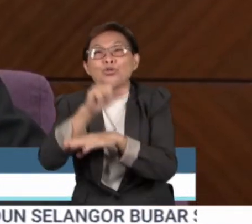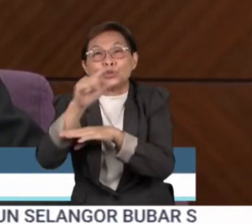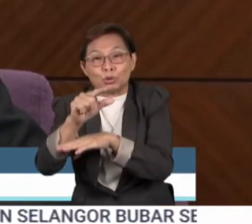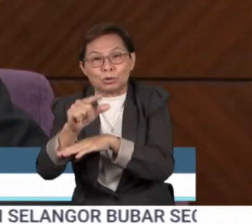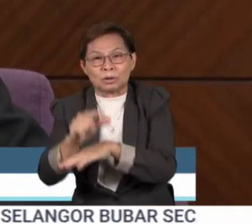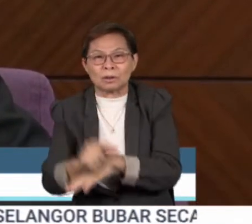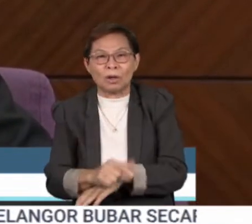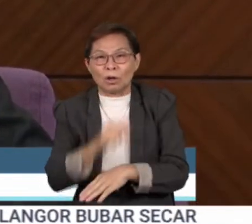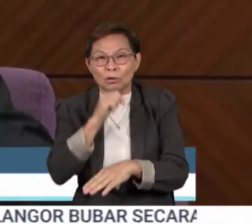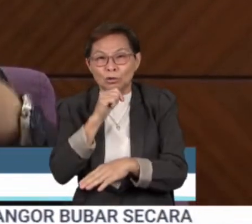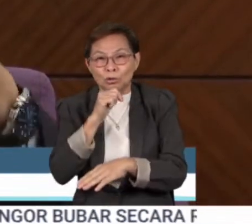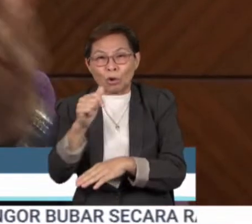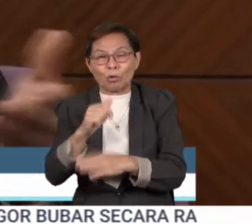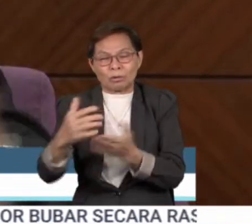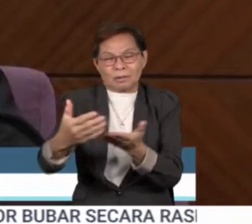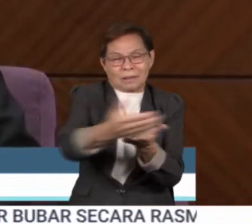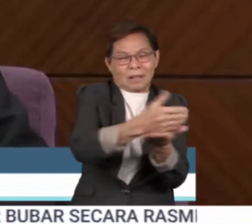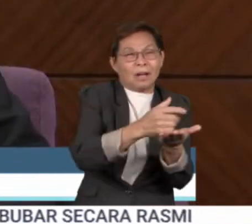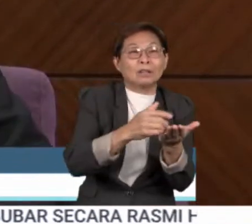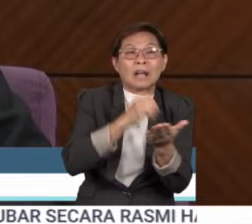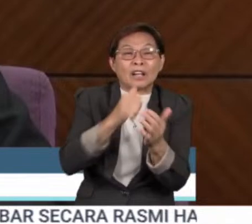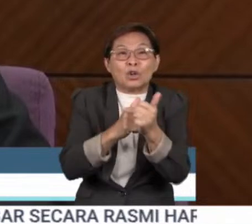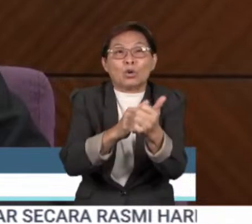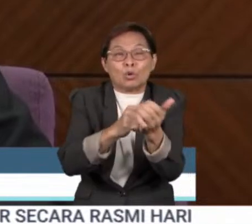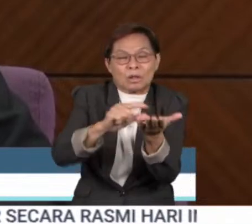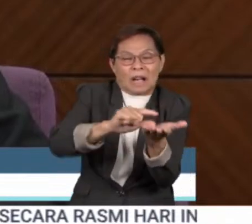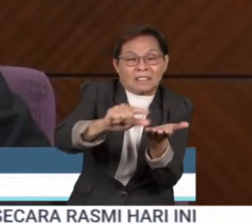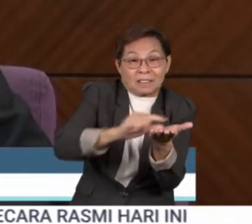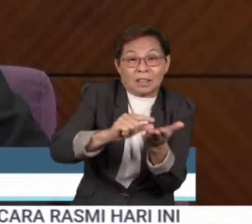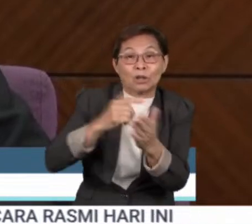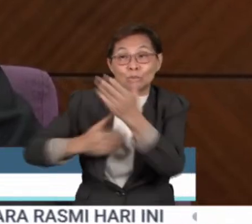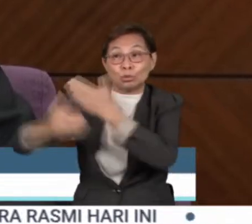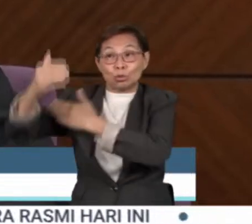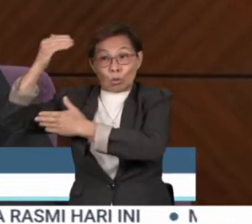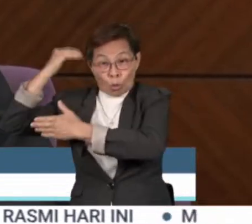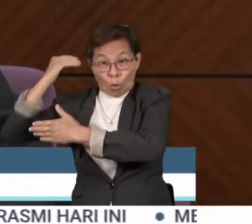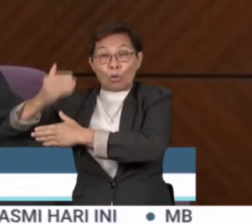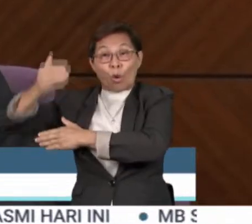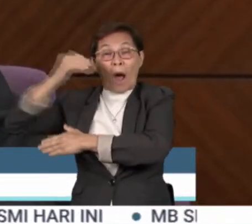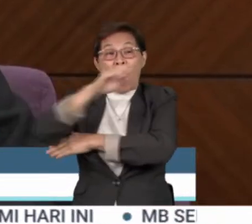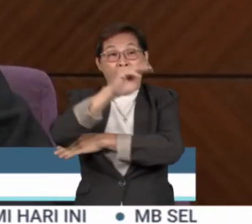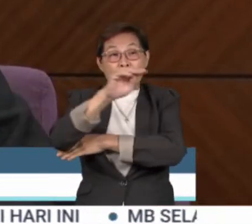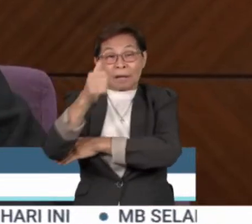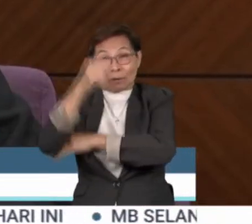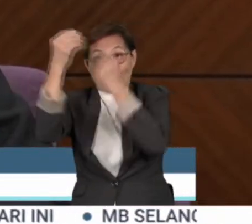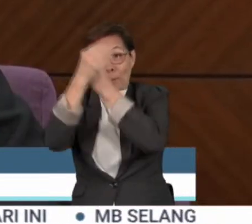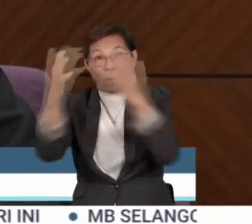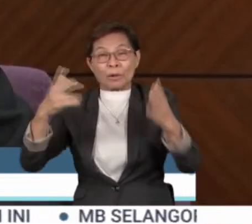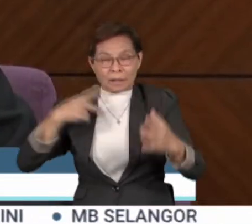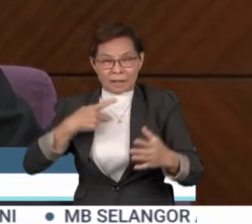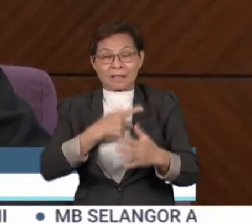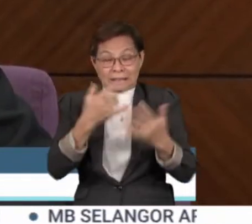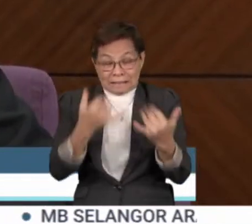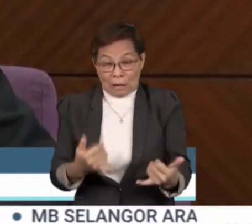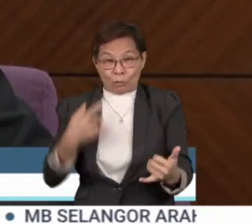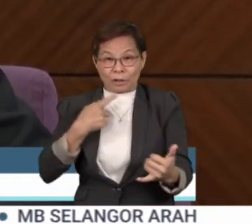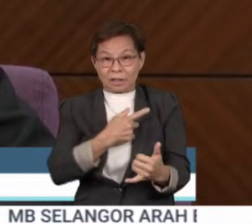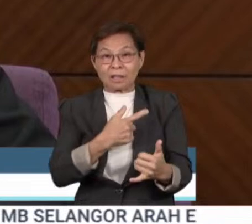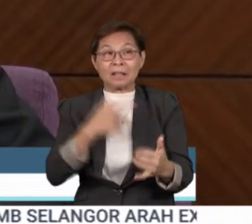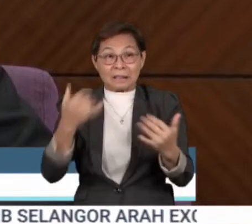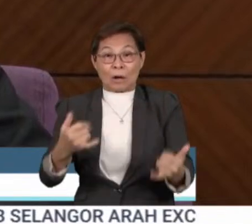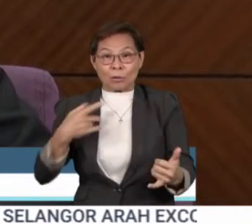not purely income based lah. That's the future sebagaimana diumumkan di M10 sebelum ni. Jadi kita for now